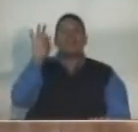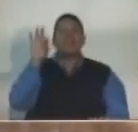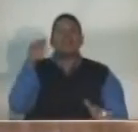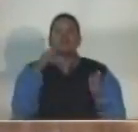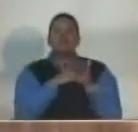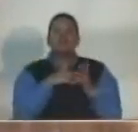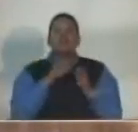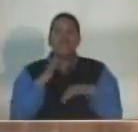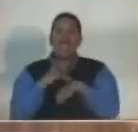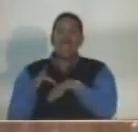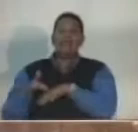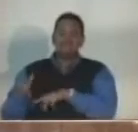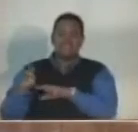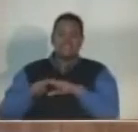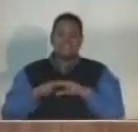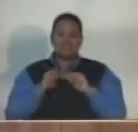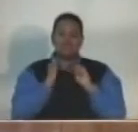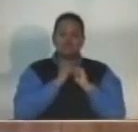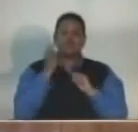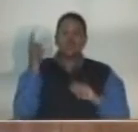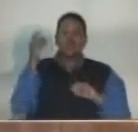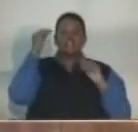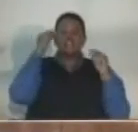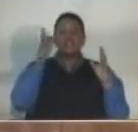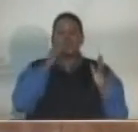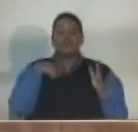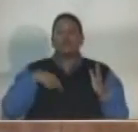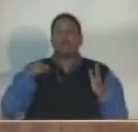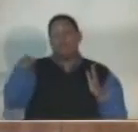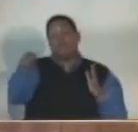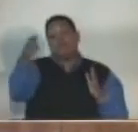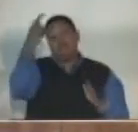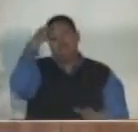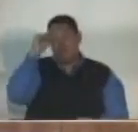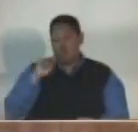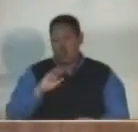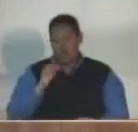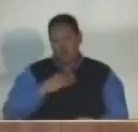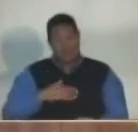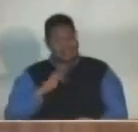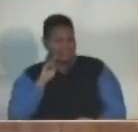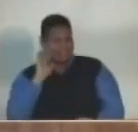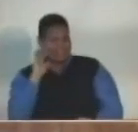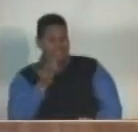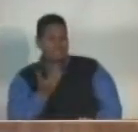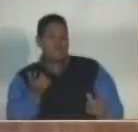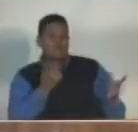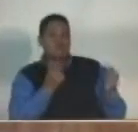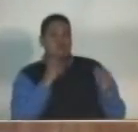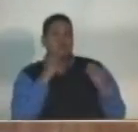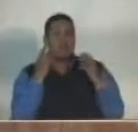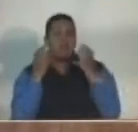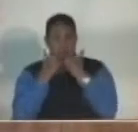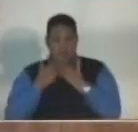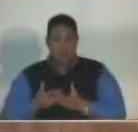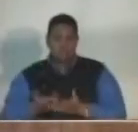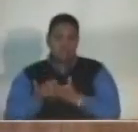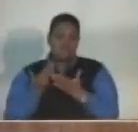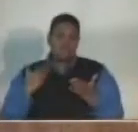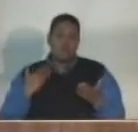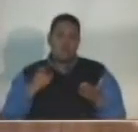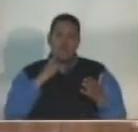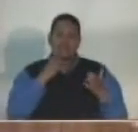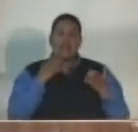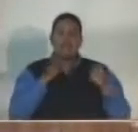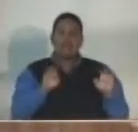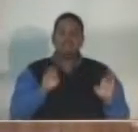empty seats with underdeployed teachers that we're paying for. Nobody seems to have done the matching before, and the effort